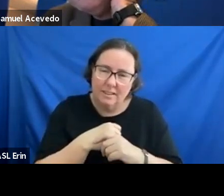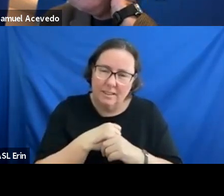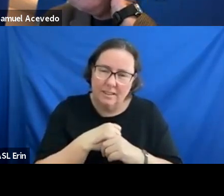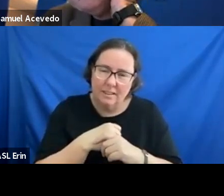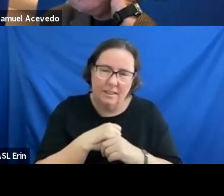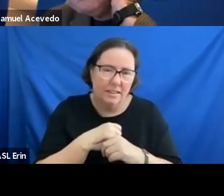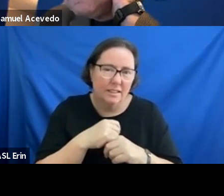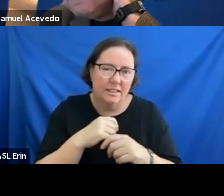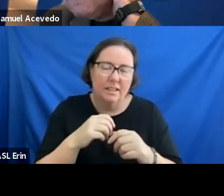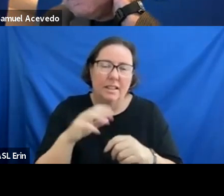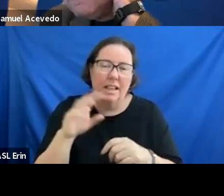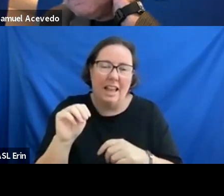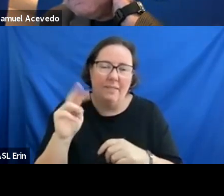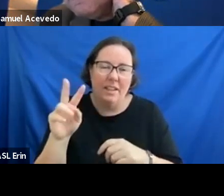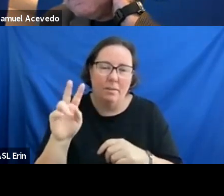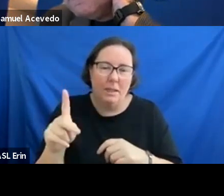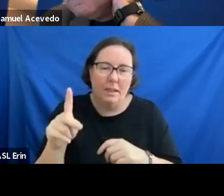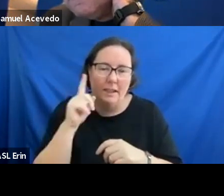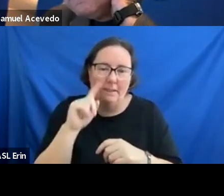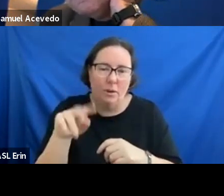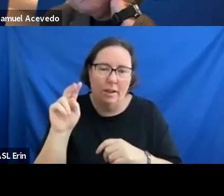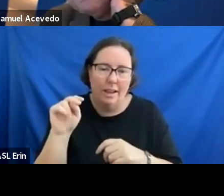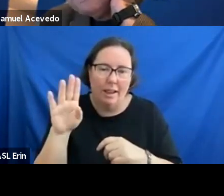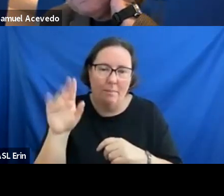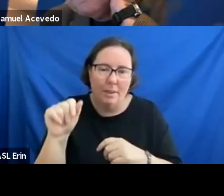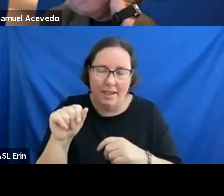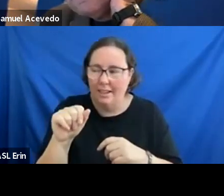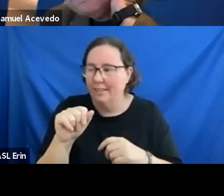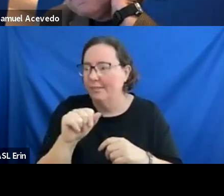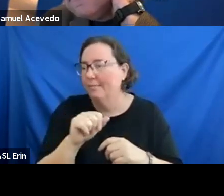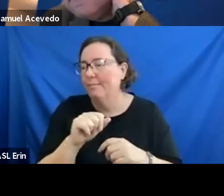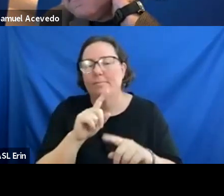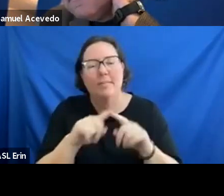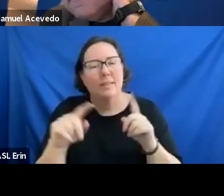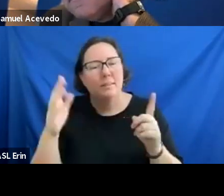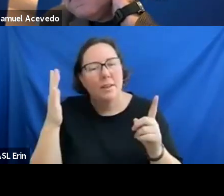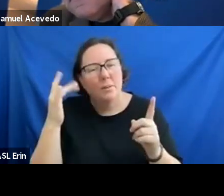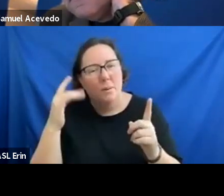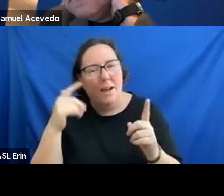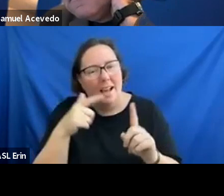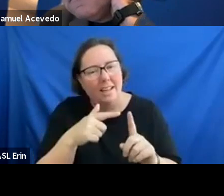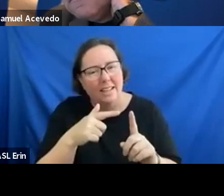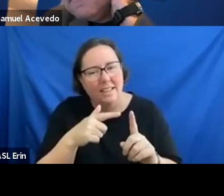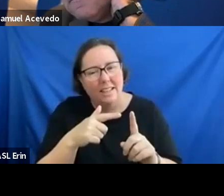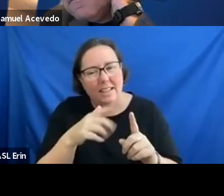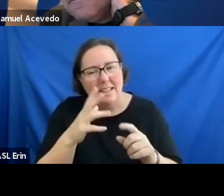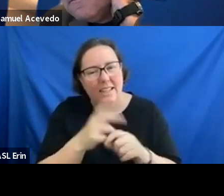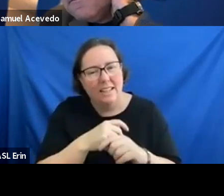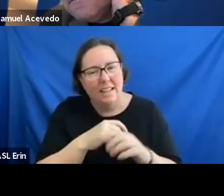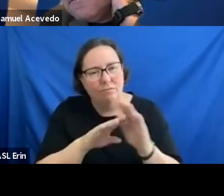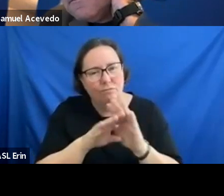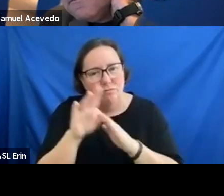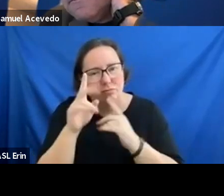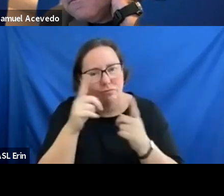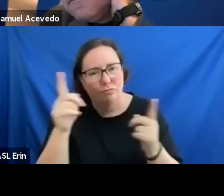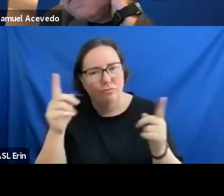NBA most valuable player. So why the Kobe Bryant get so much